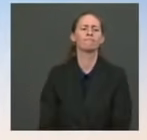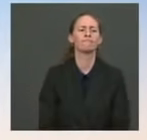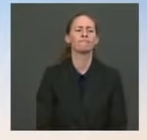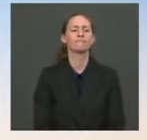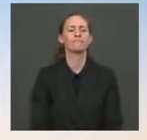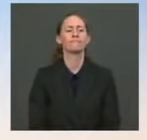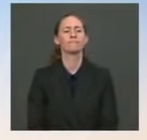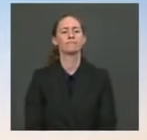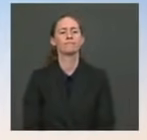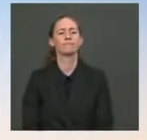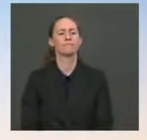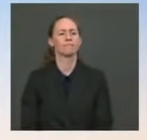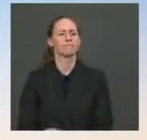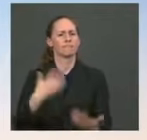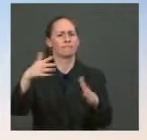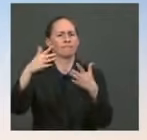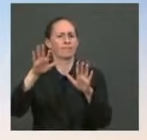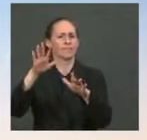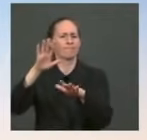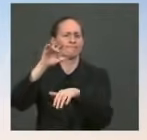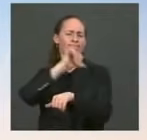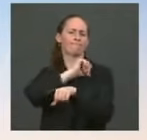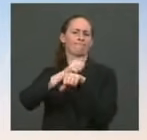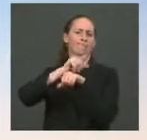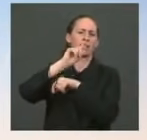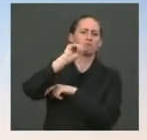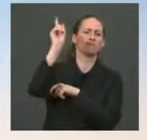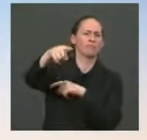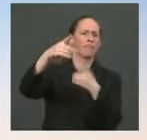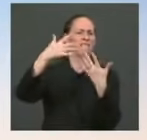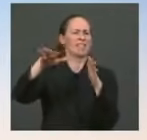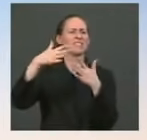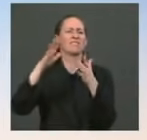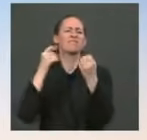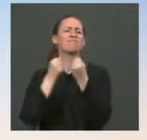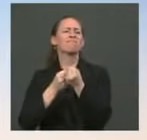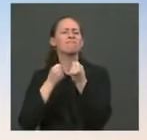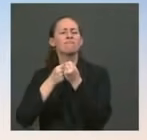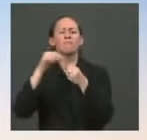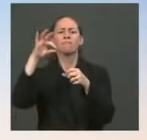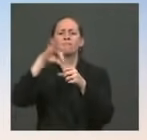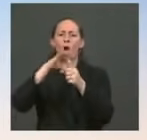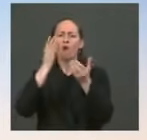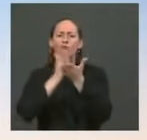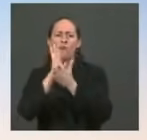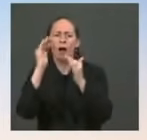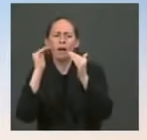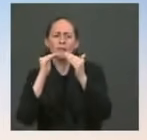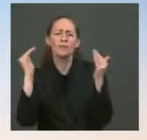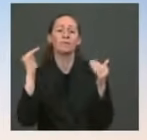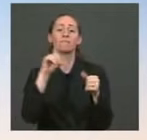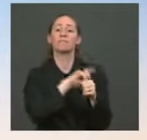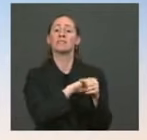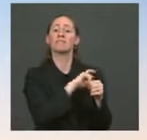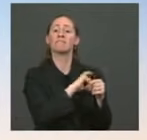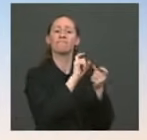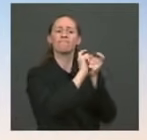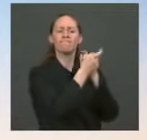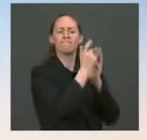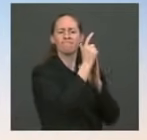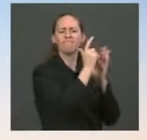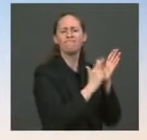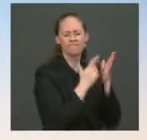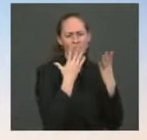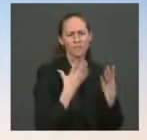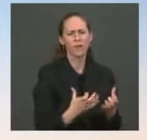that he signed early on in his presidency, his advocacy for voting rights, for police reform, and certainly the comments and remarks you heard him